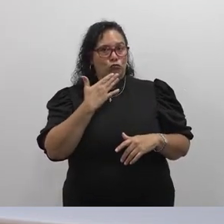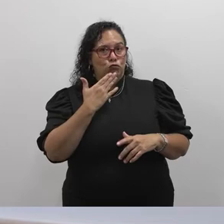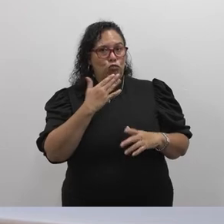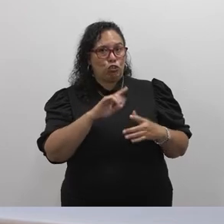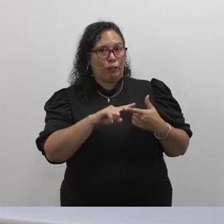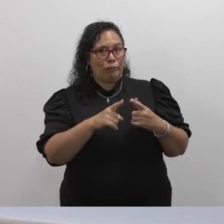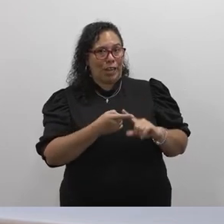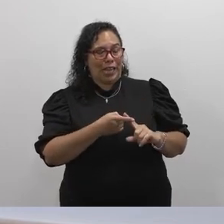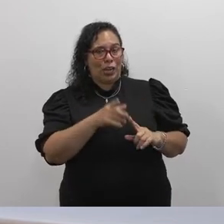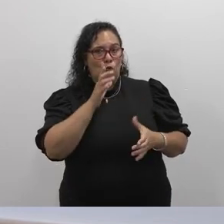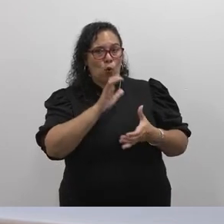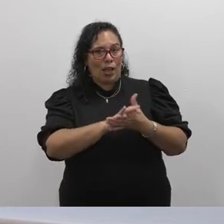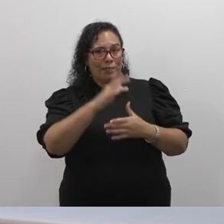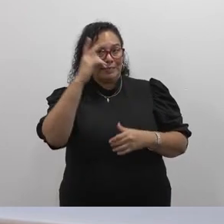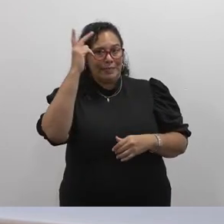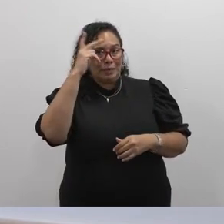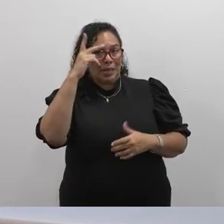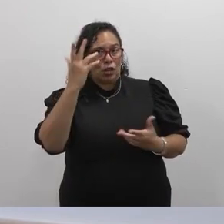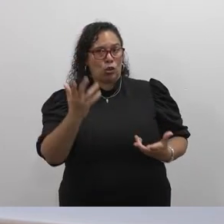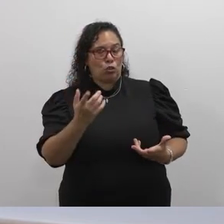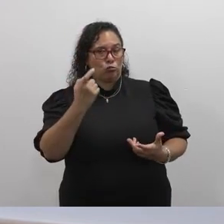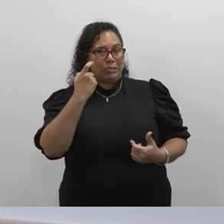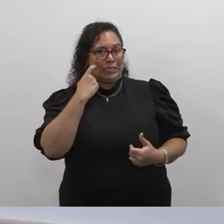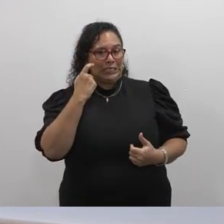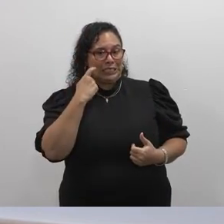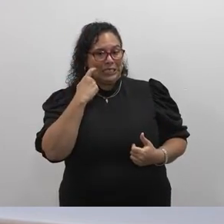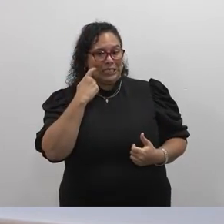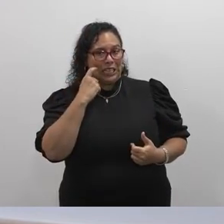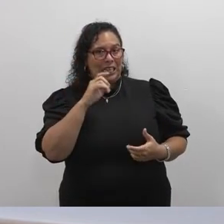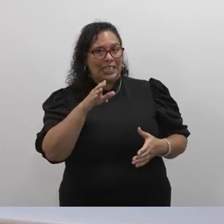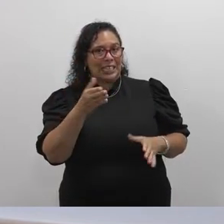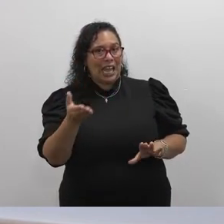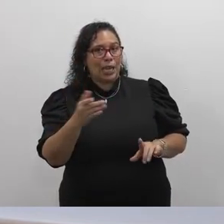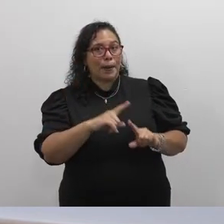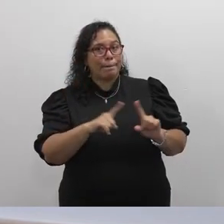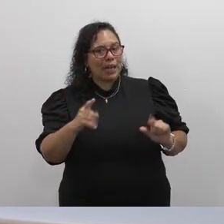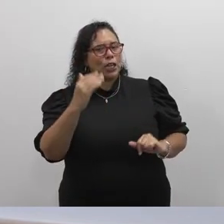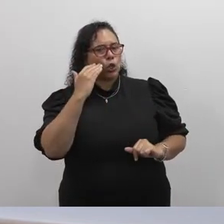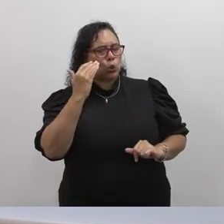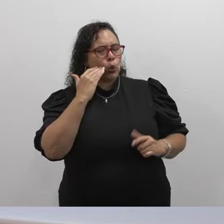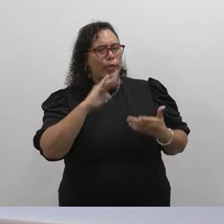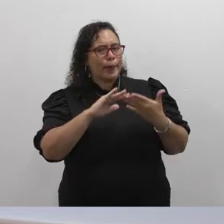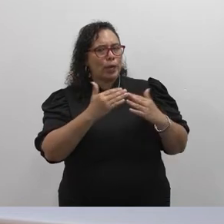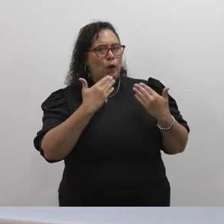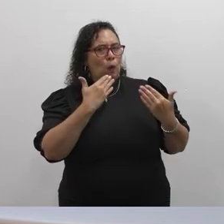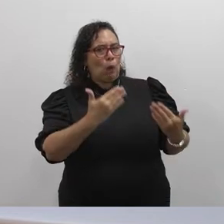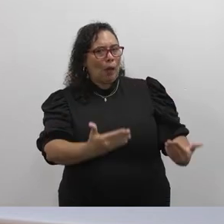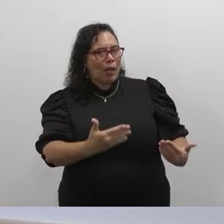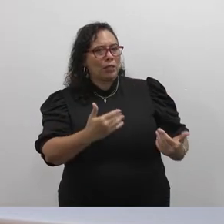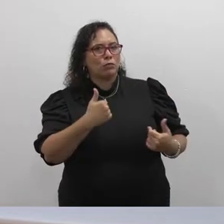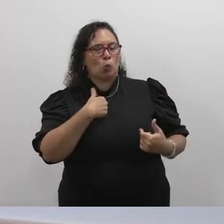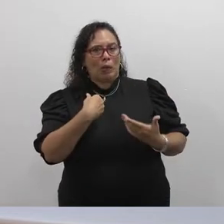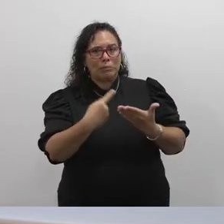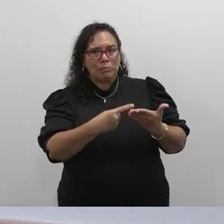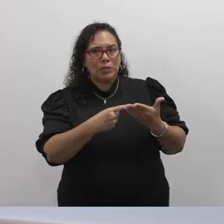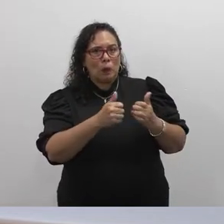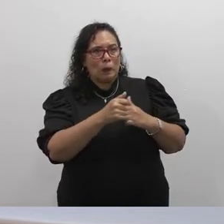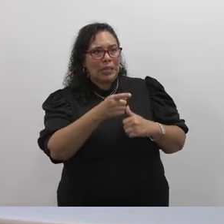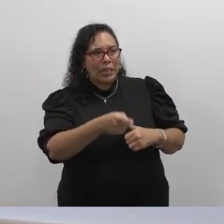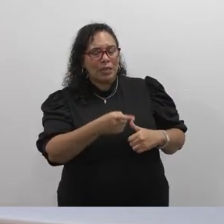whose wife was Filipino and who had recently died, but he knew the community well, and so I talked to him, and he